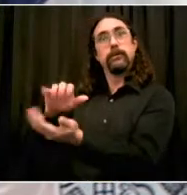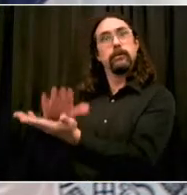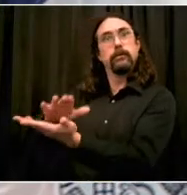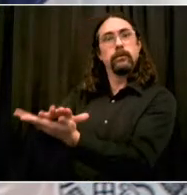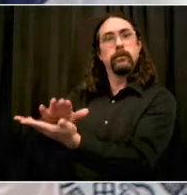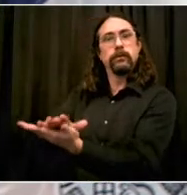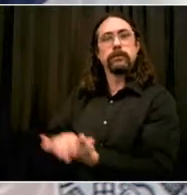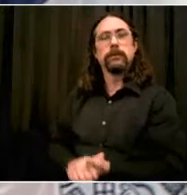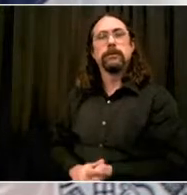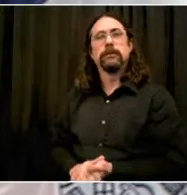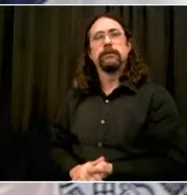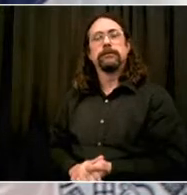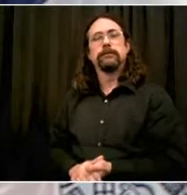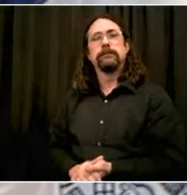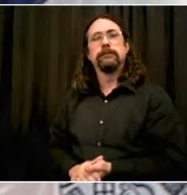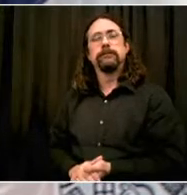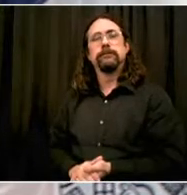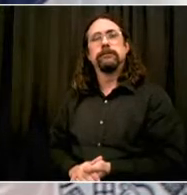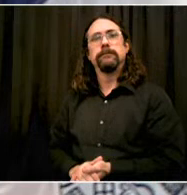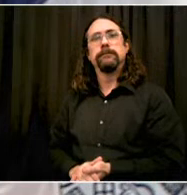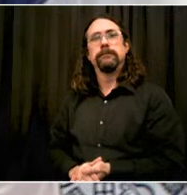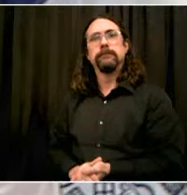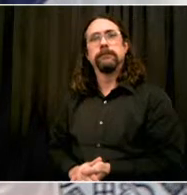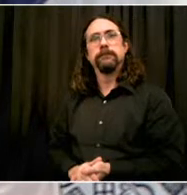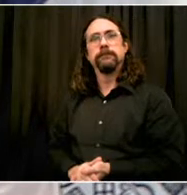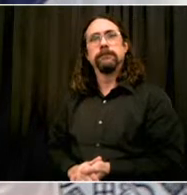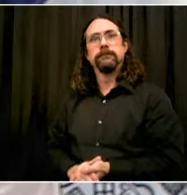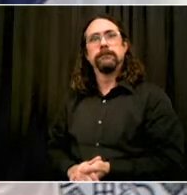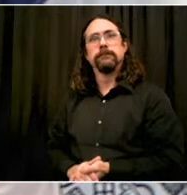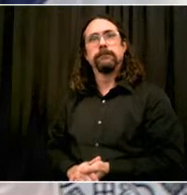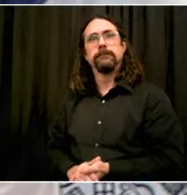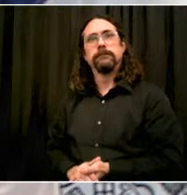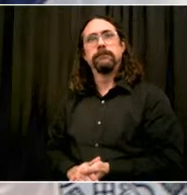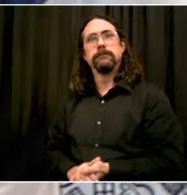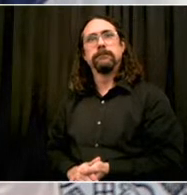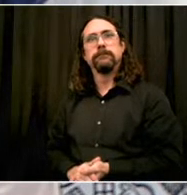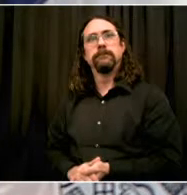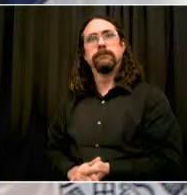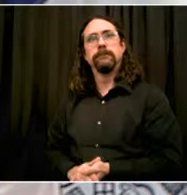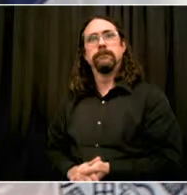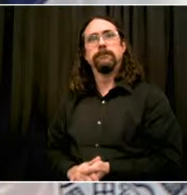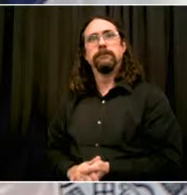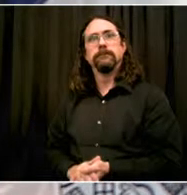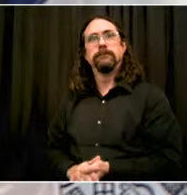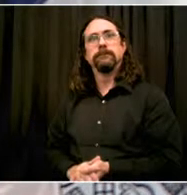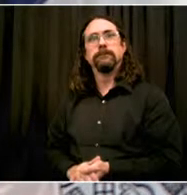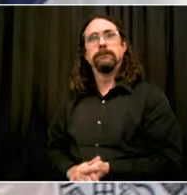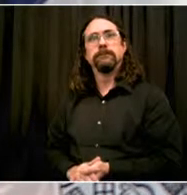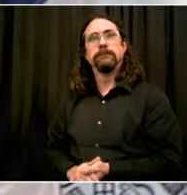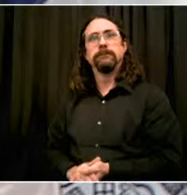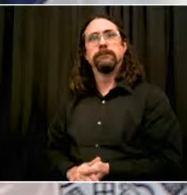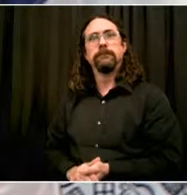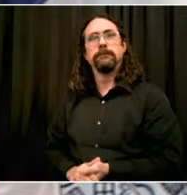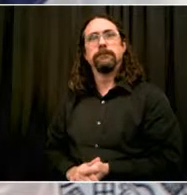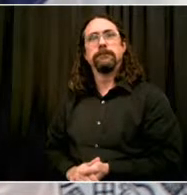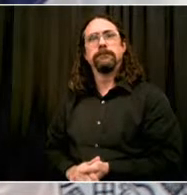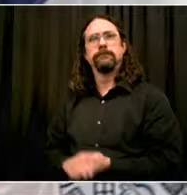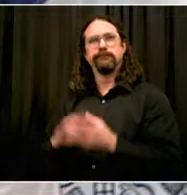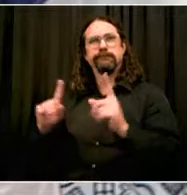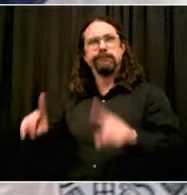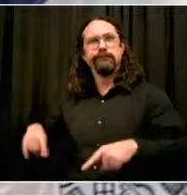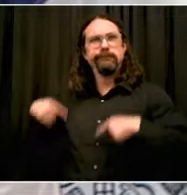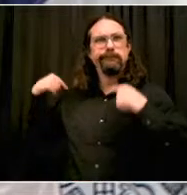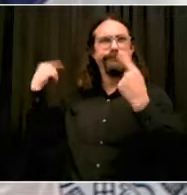health advisors had been questioning the threshold, given the fact that